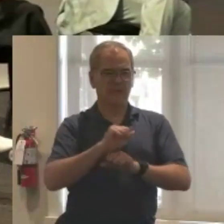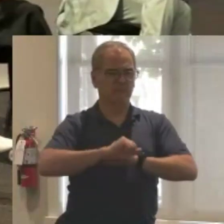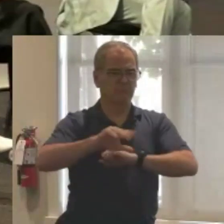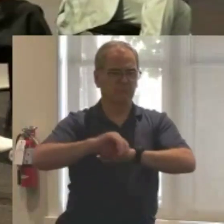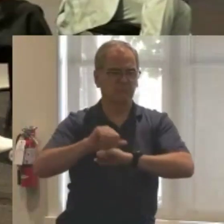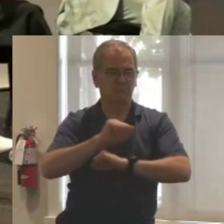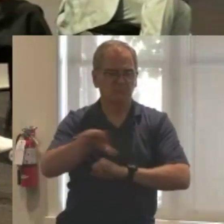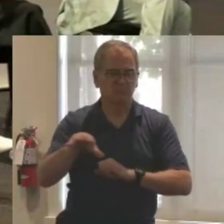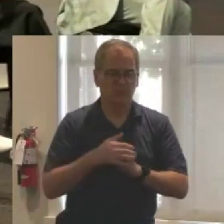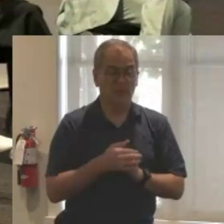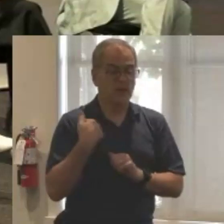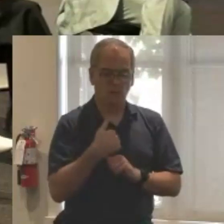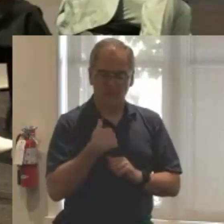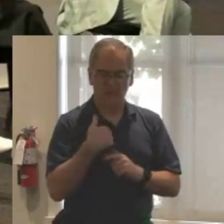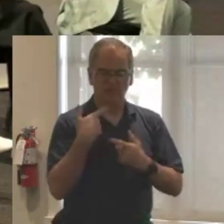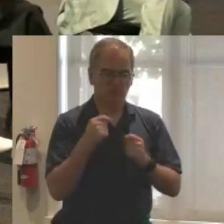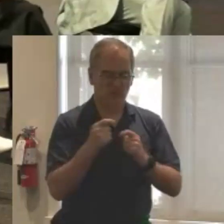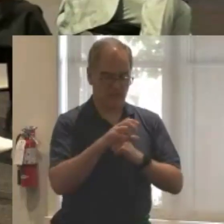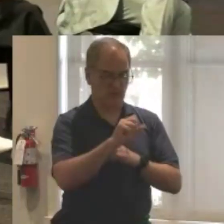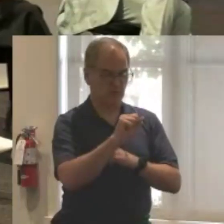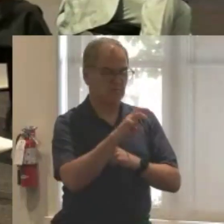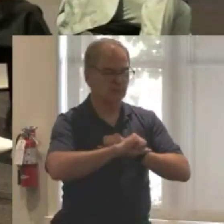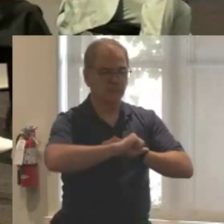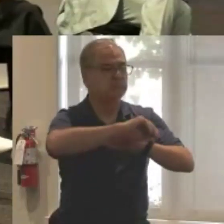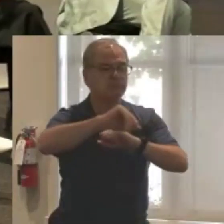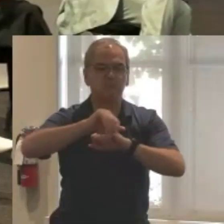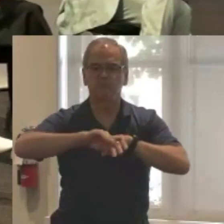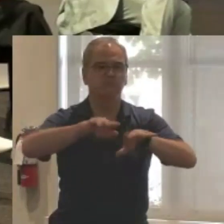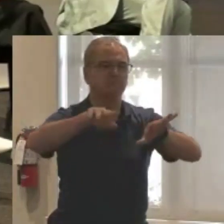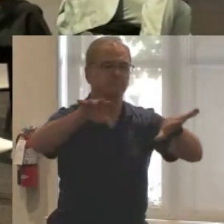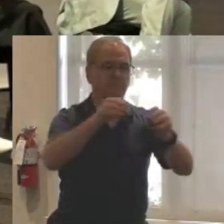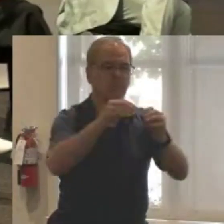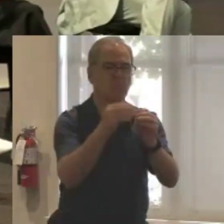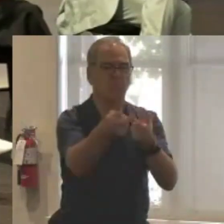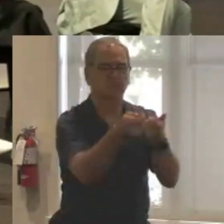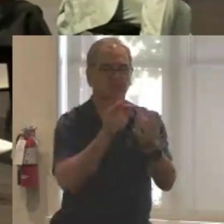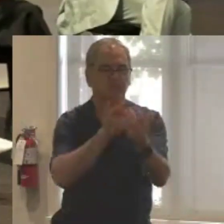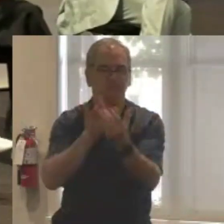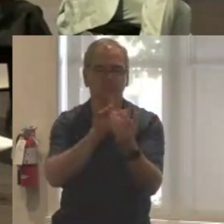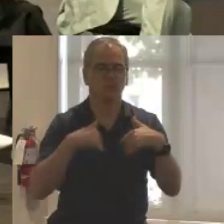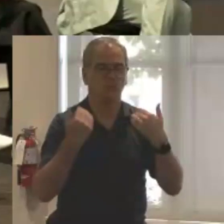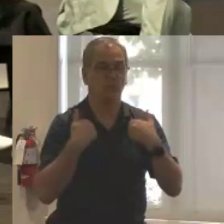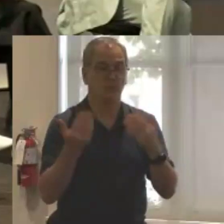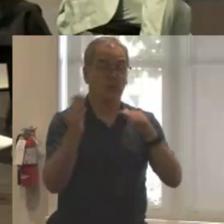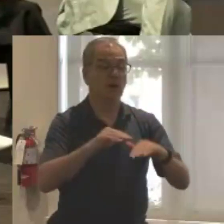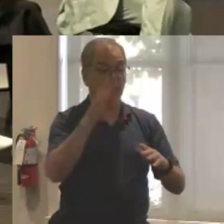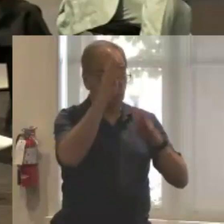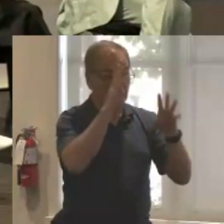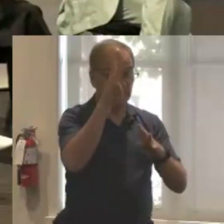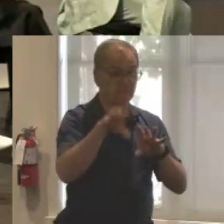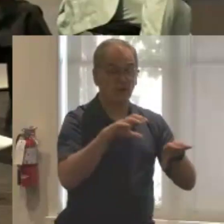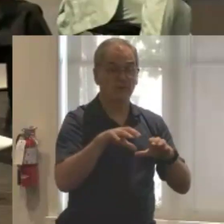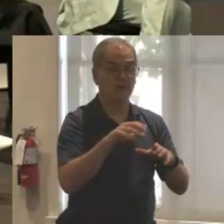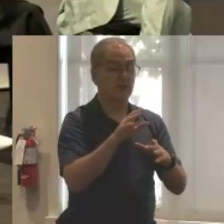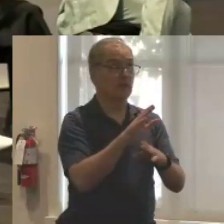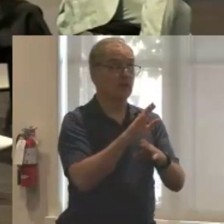reach and engage with many more youth. We also offer creative arts and expression programs such as music production, cooking, visual